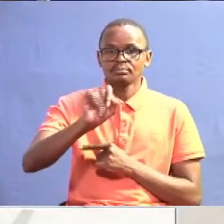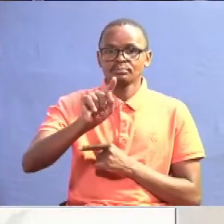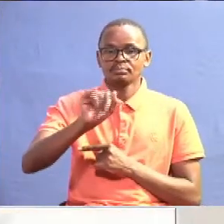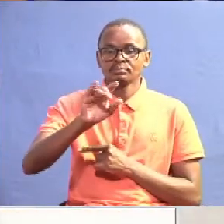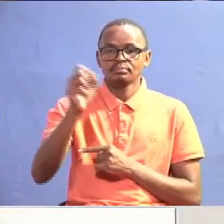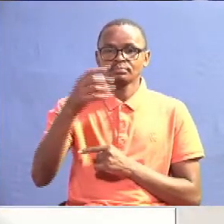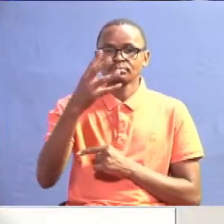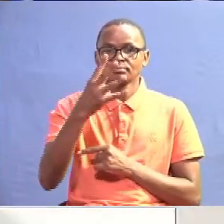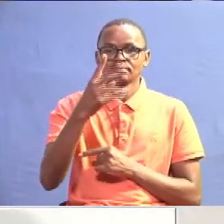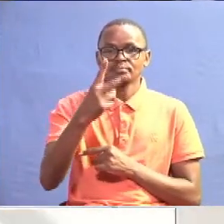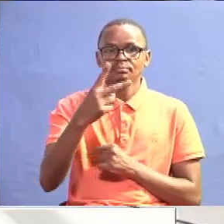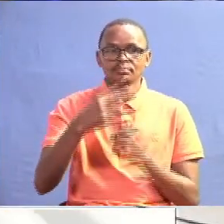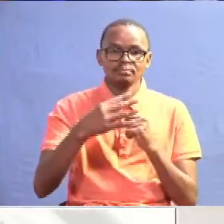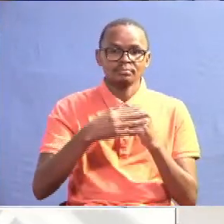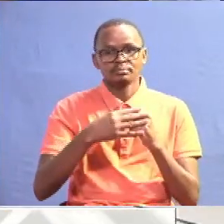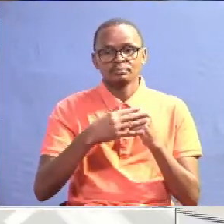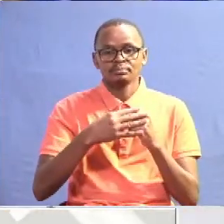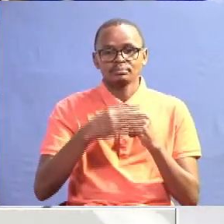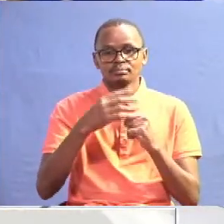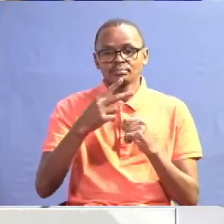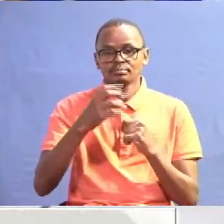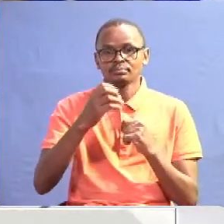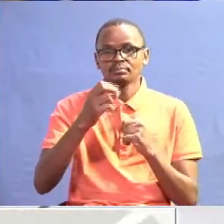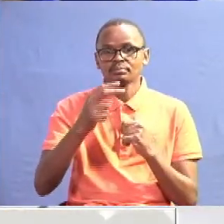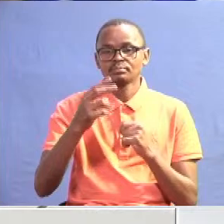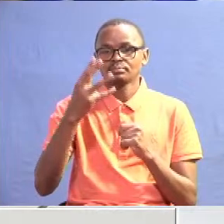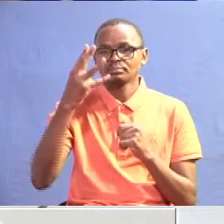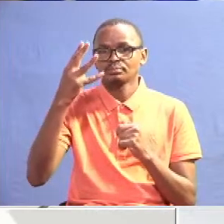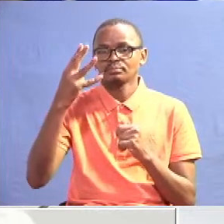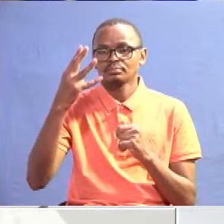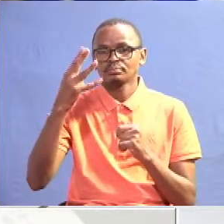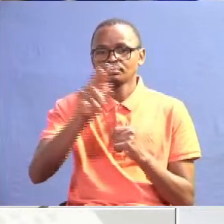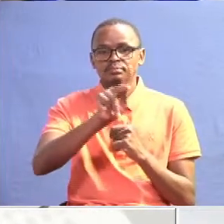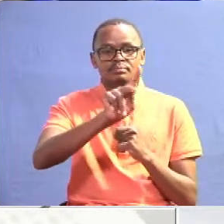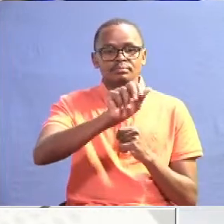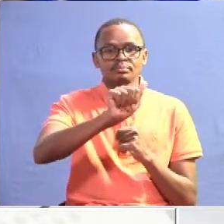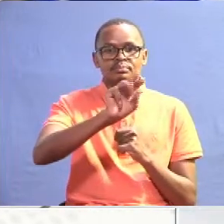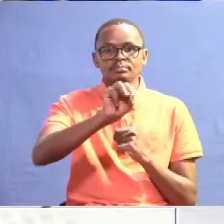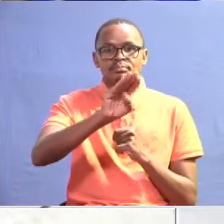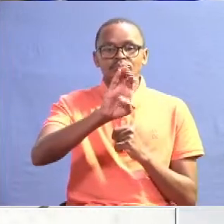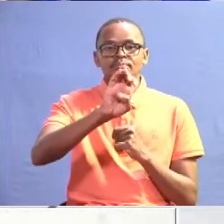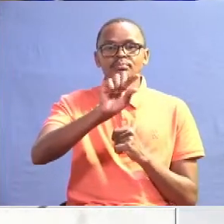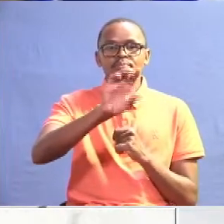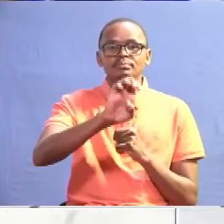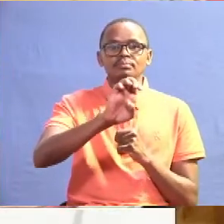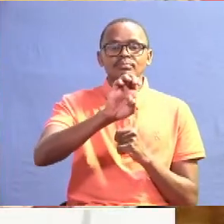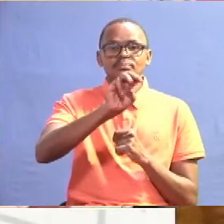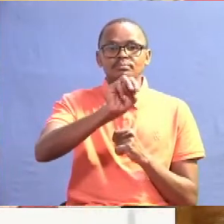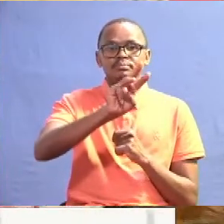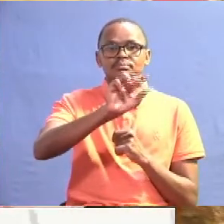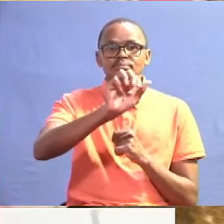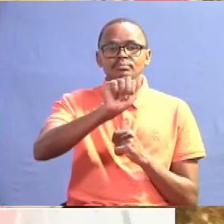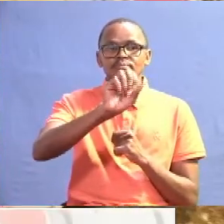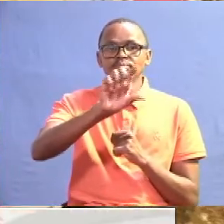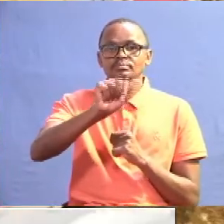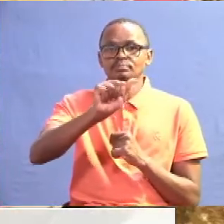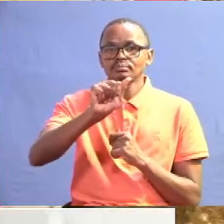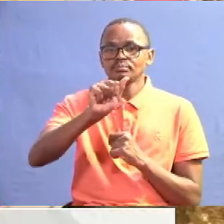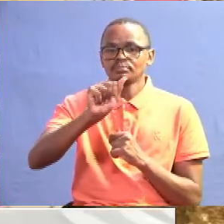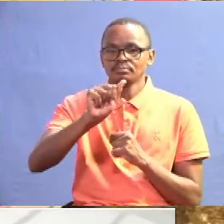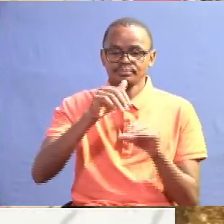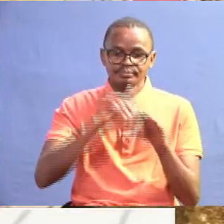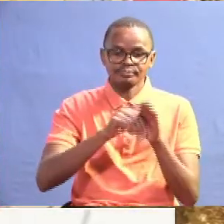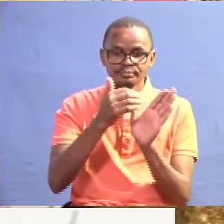April 29, 2024 at Kambaye Junction along Kangundo Mwala Road in Kangundo Sub-County